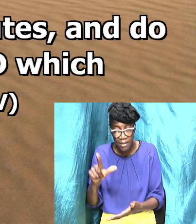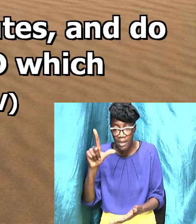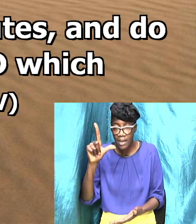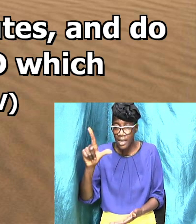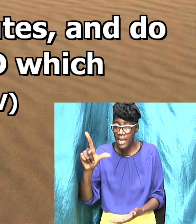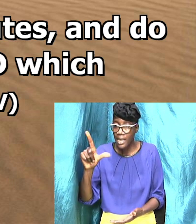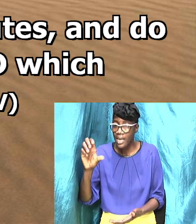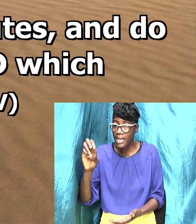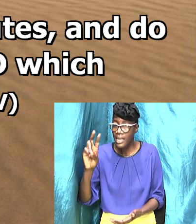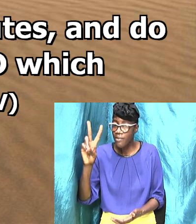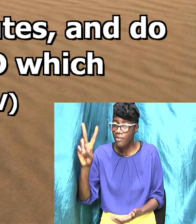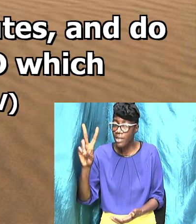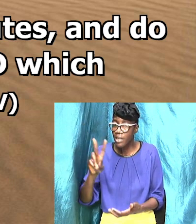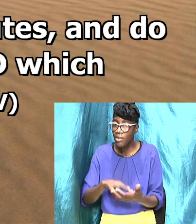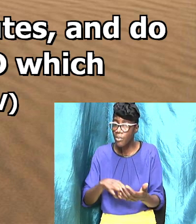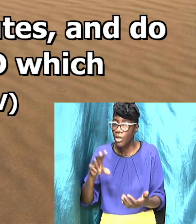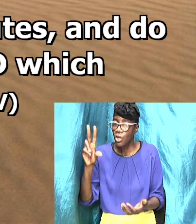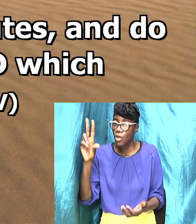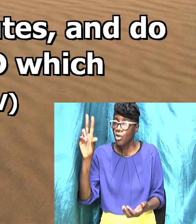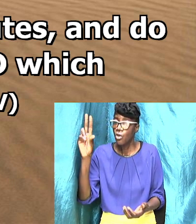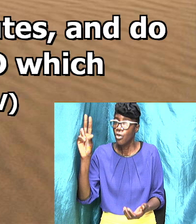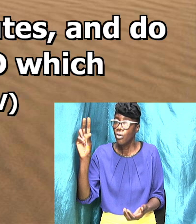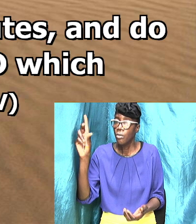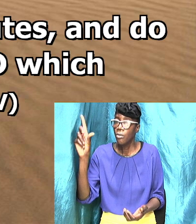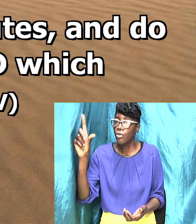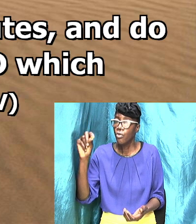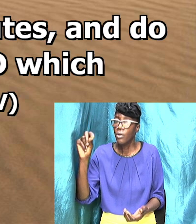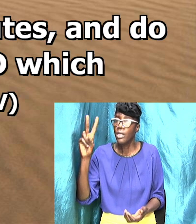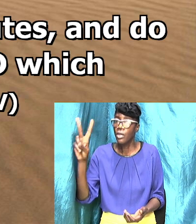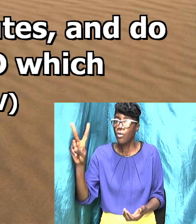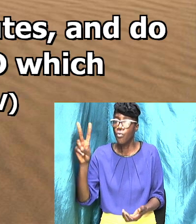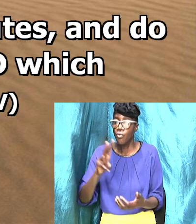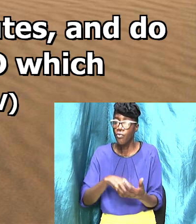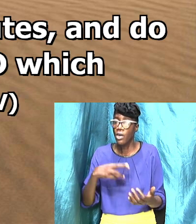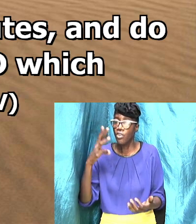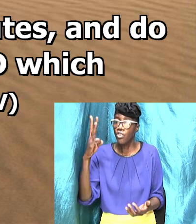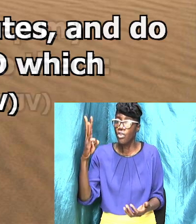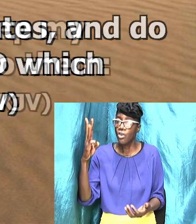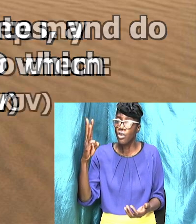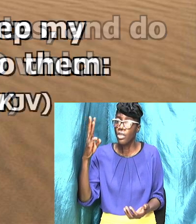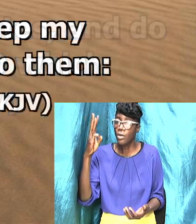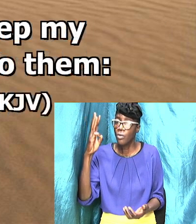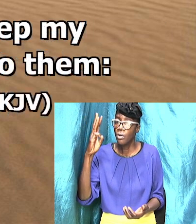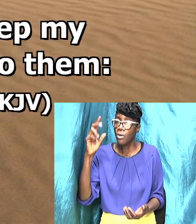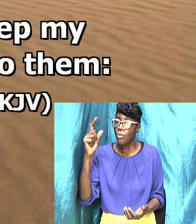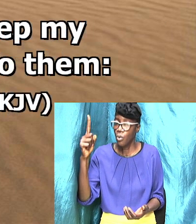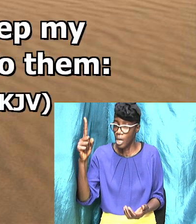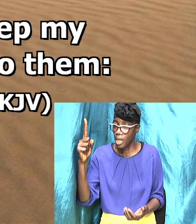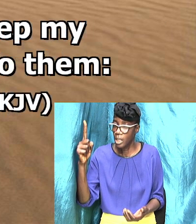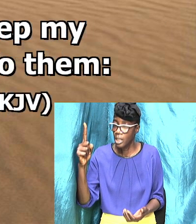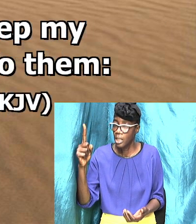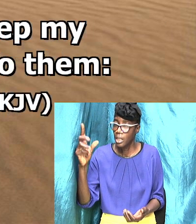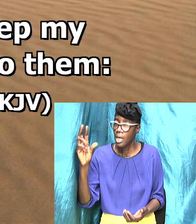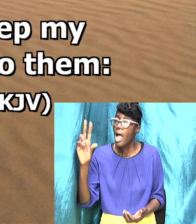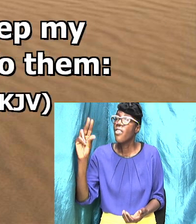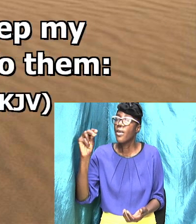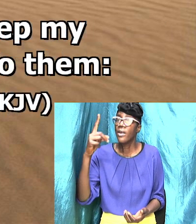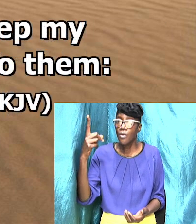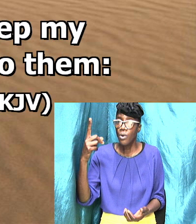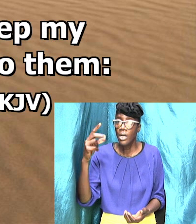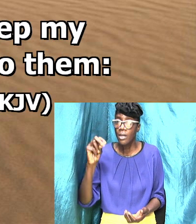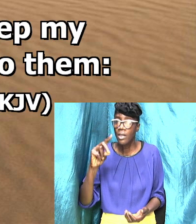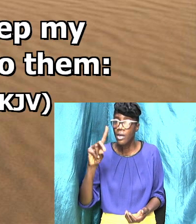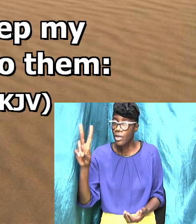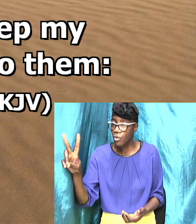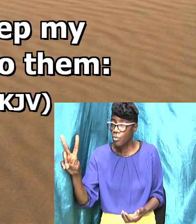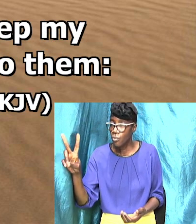22, verses 31 to 32, we read, you shall keep